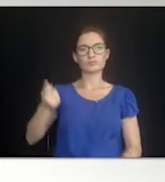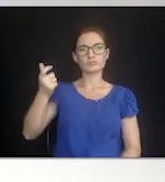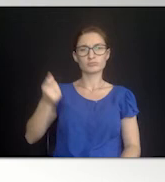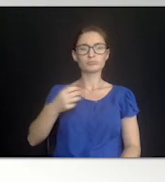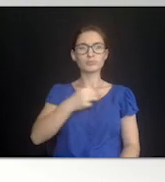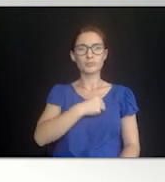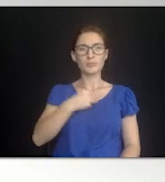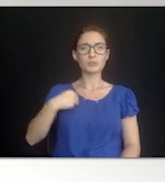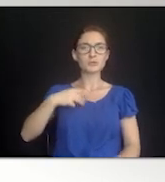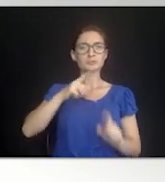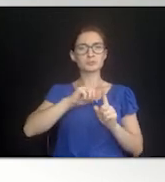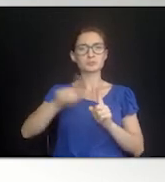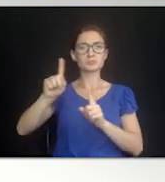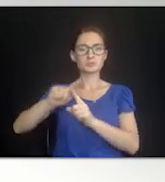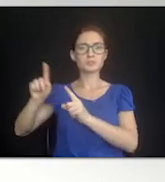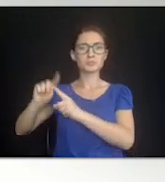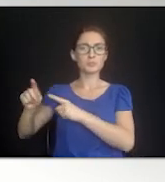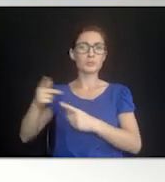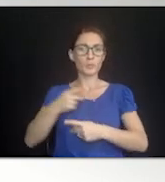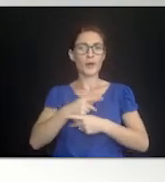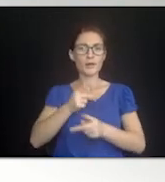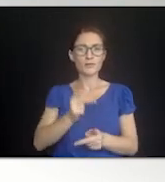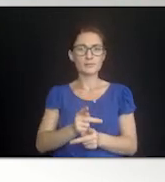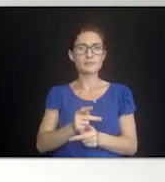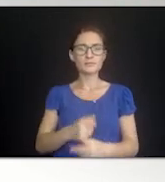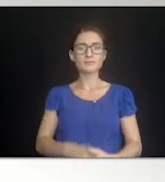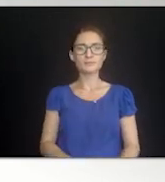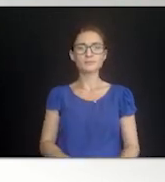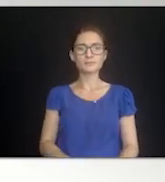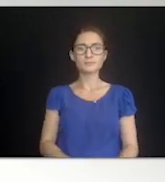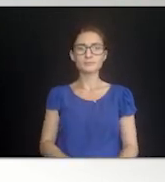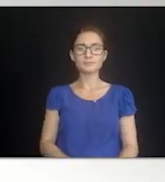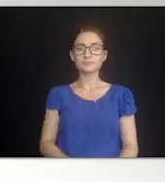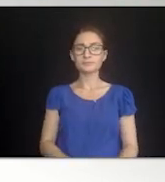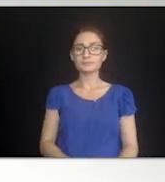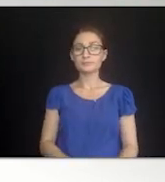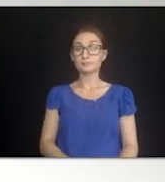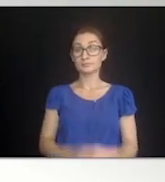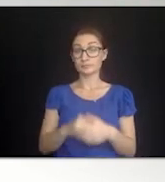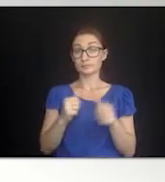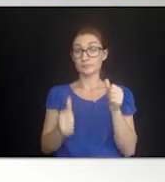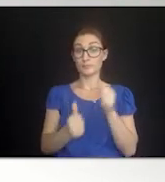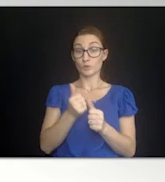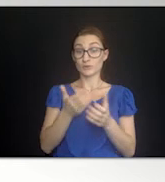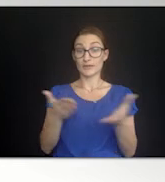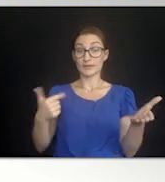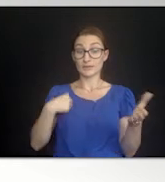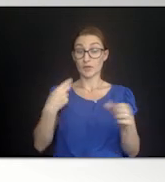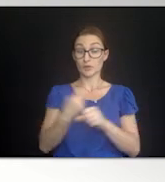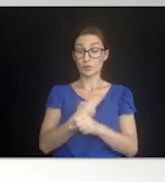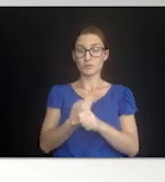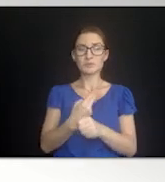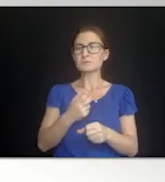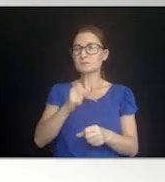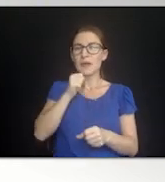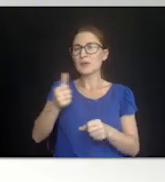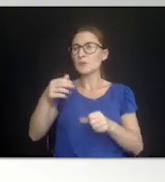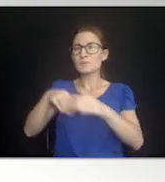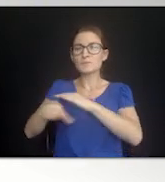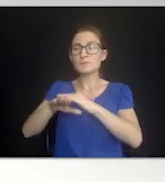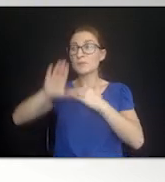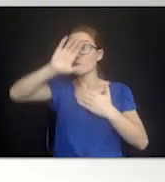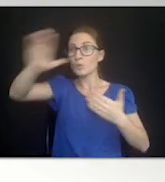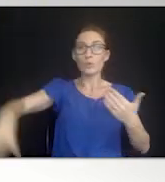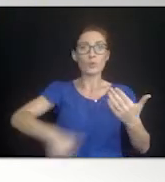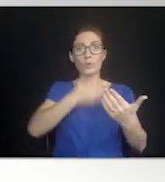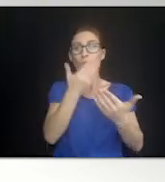subscription memberships in various different products. I don't use most of the things that I use, I don't use the entire